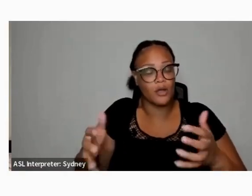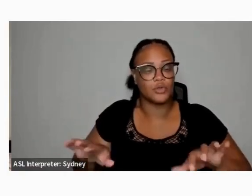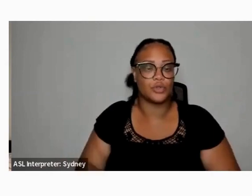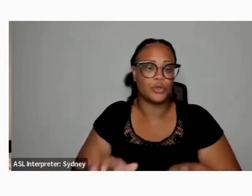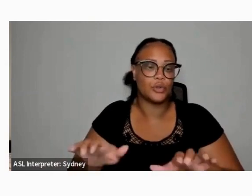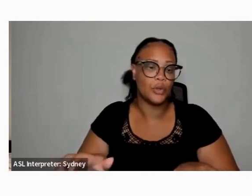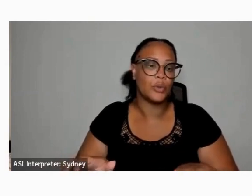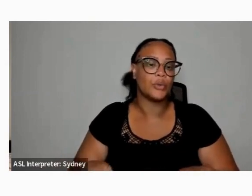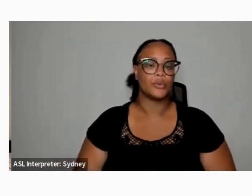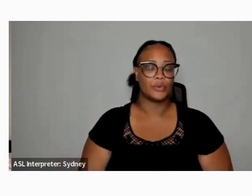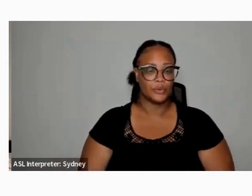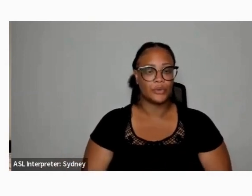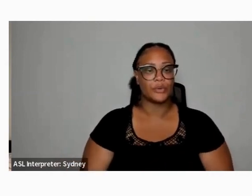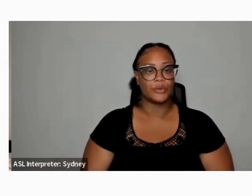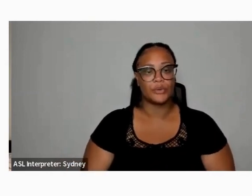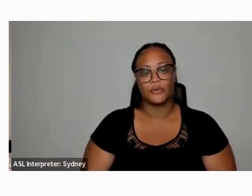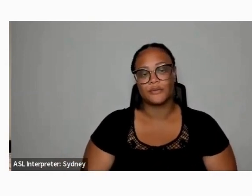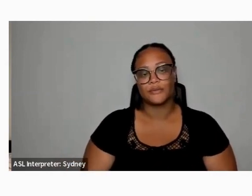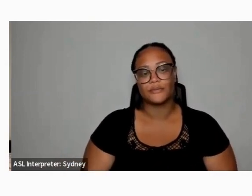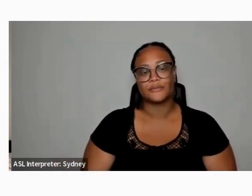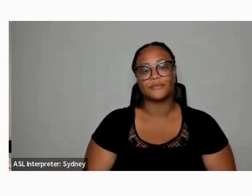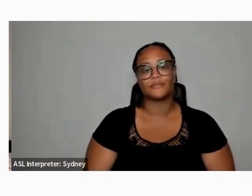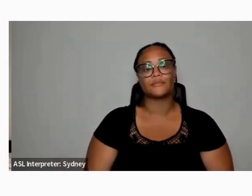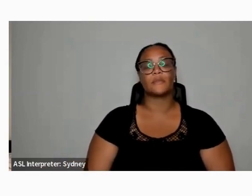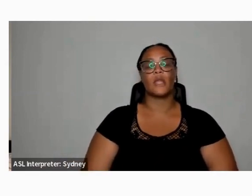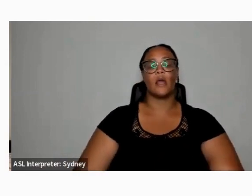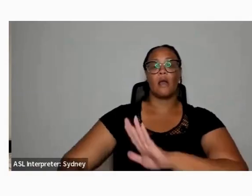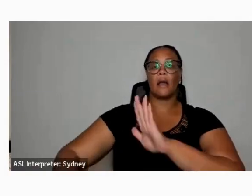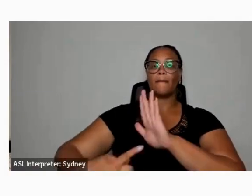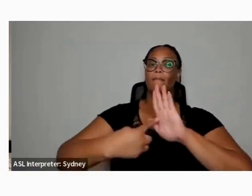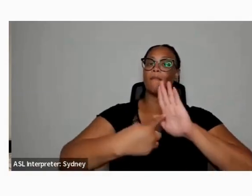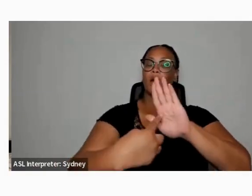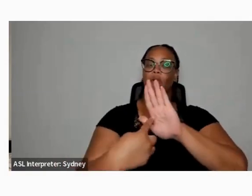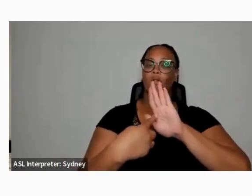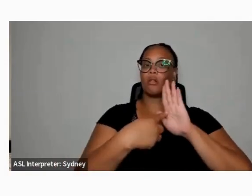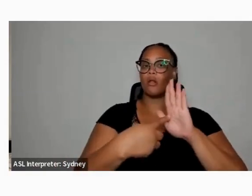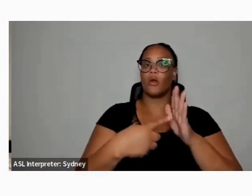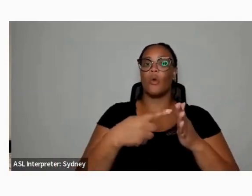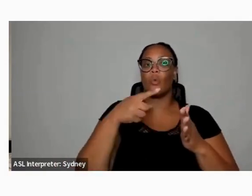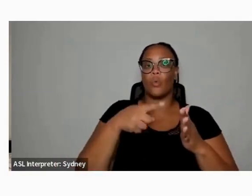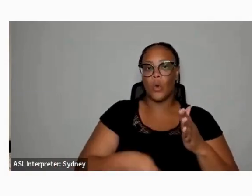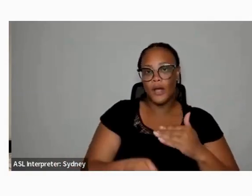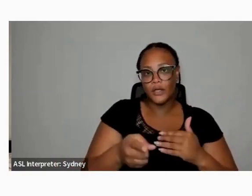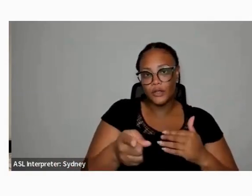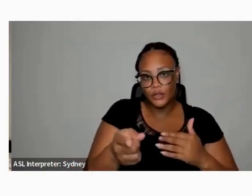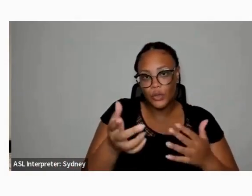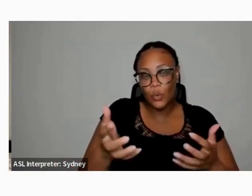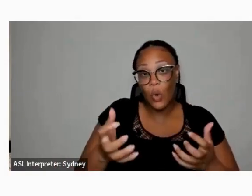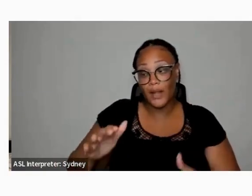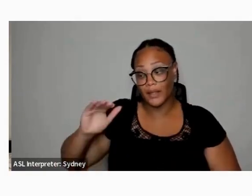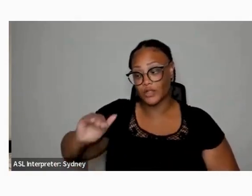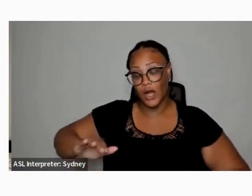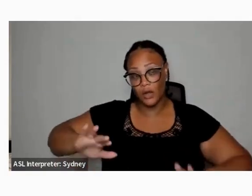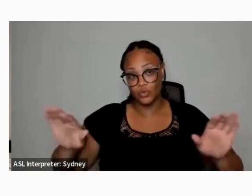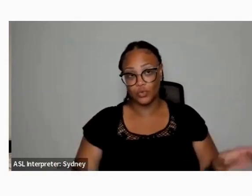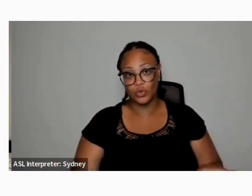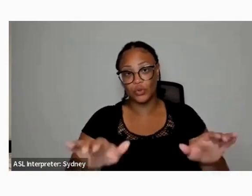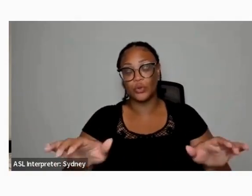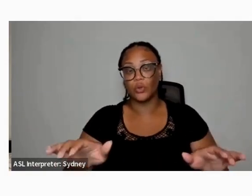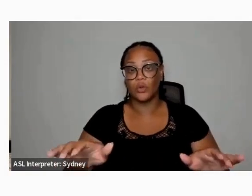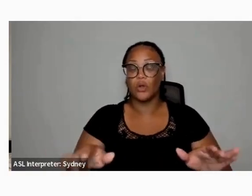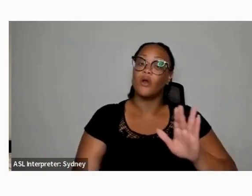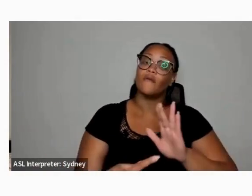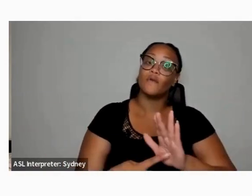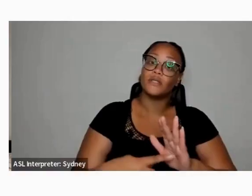choices as you can. Modeling what you want your child to do during those activities can also be helpful. So if you're taking an art